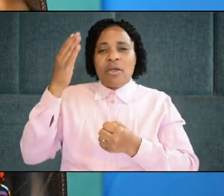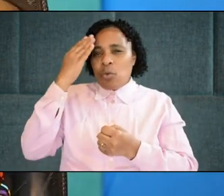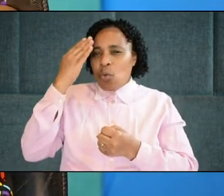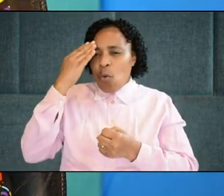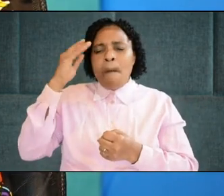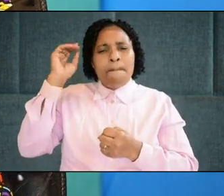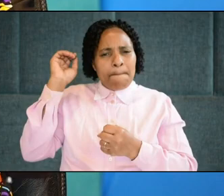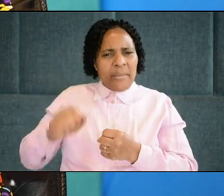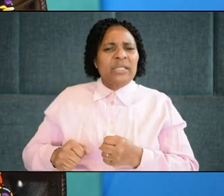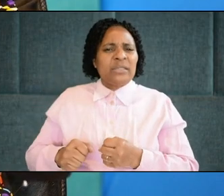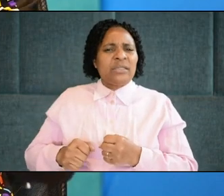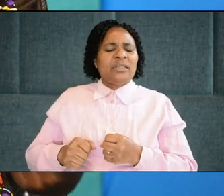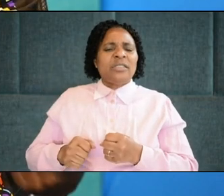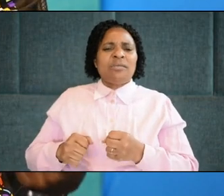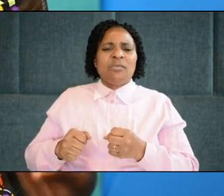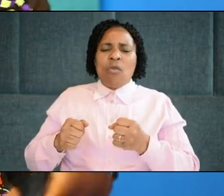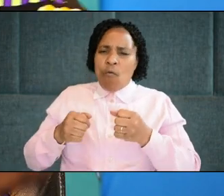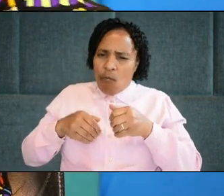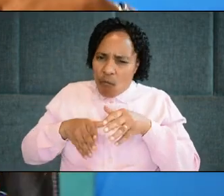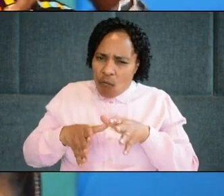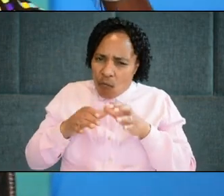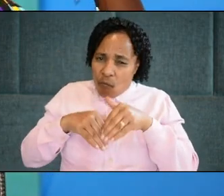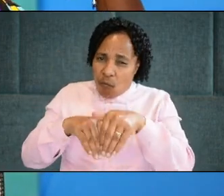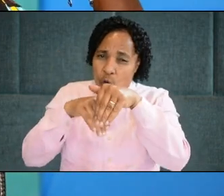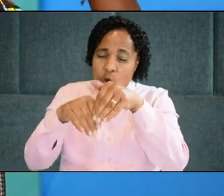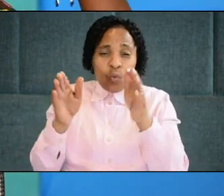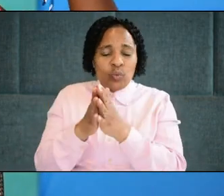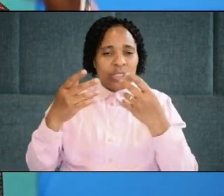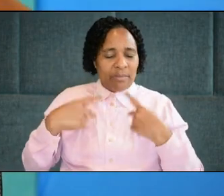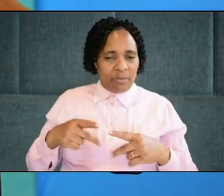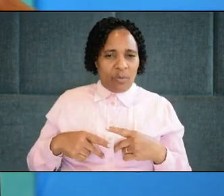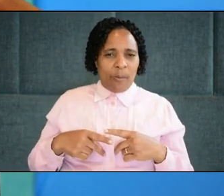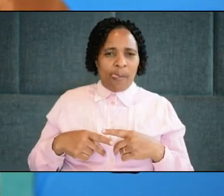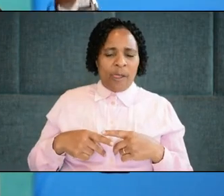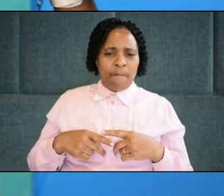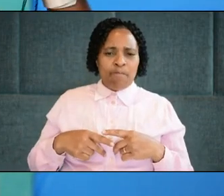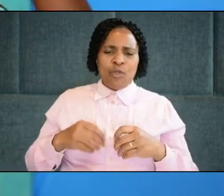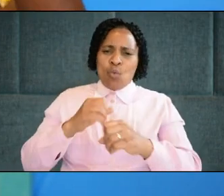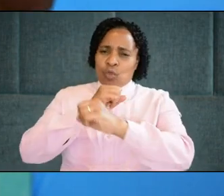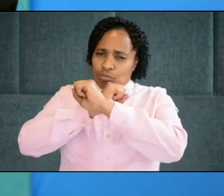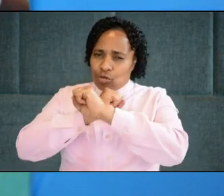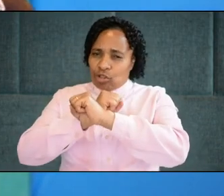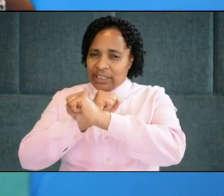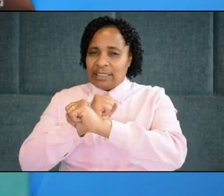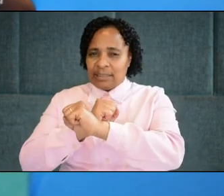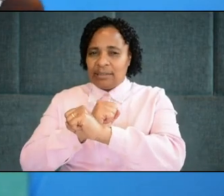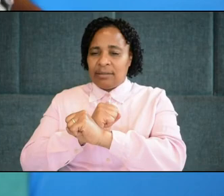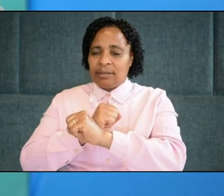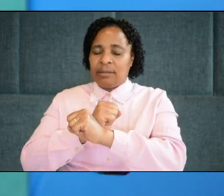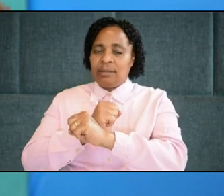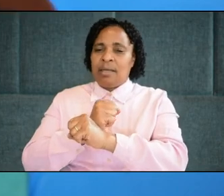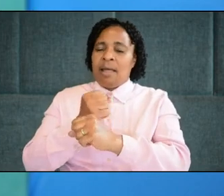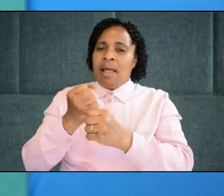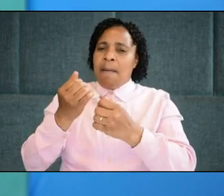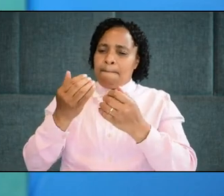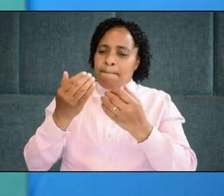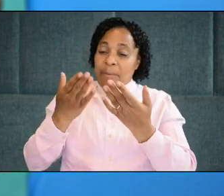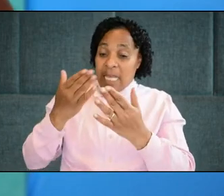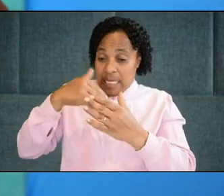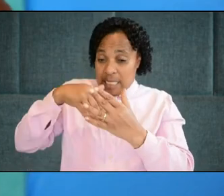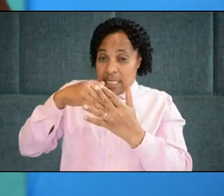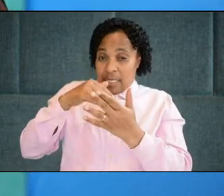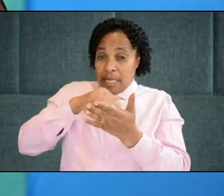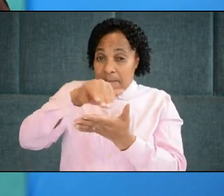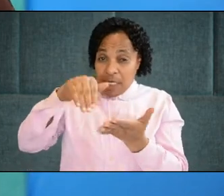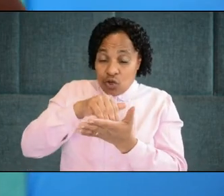to pursue the people. That is. Mm. So he was guarding the rear, God was guarding the front. So people are running,